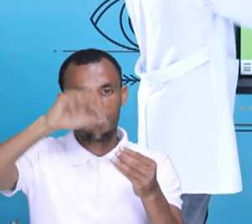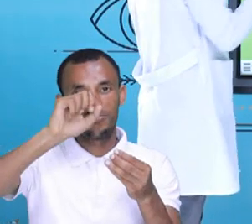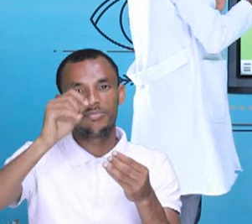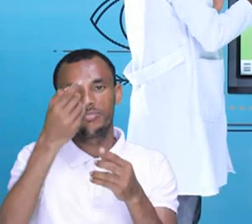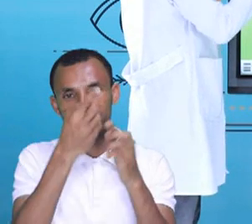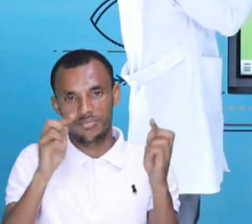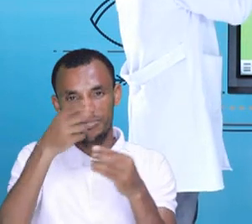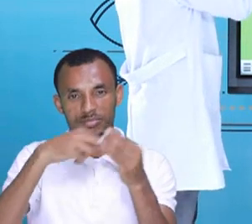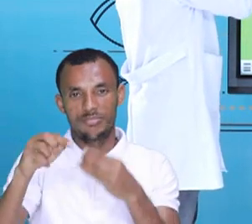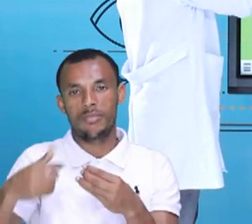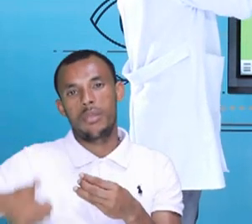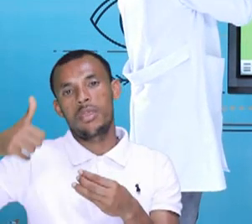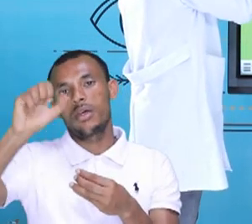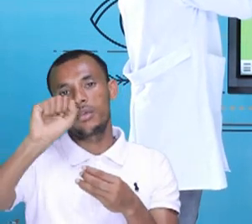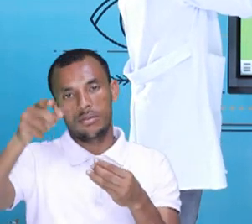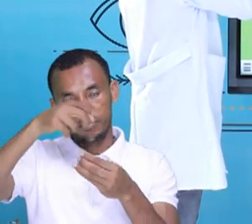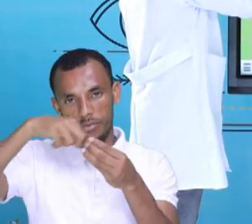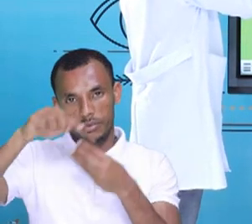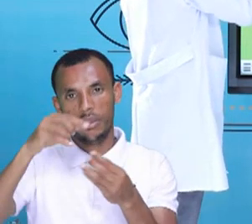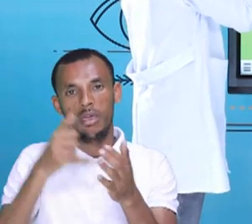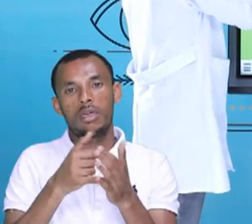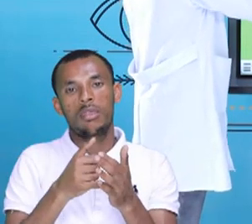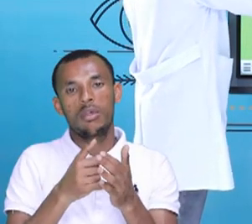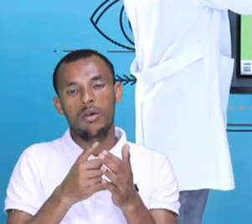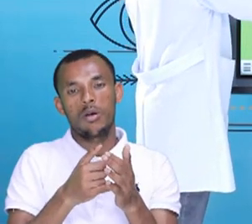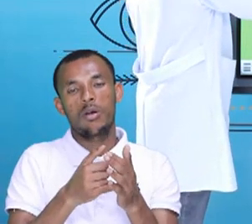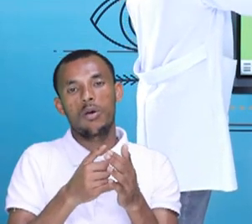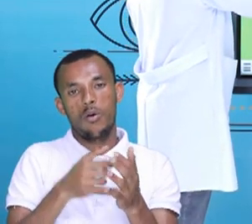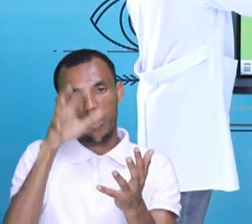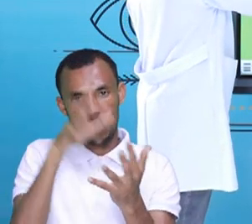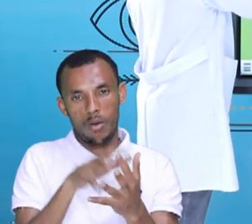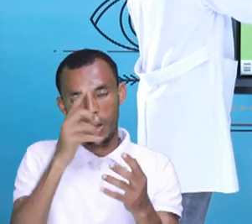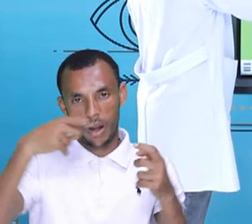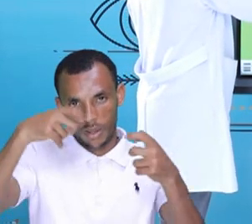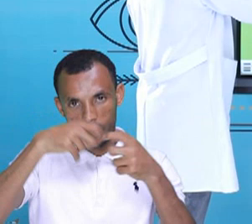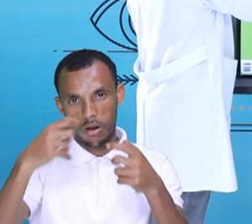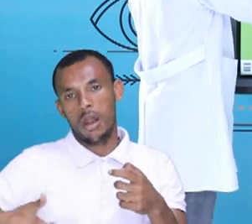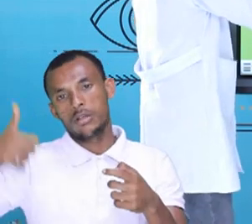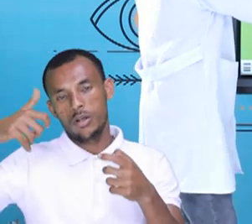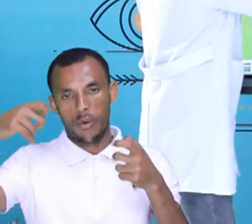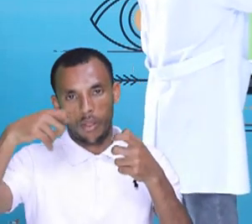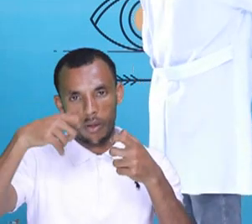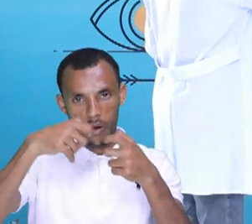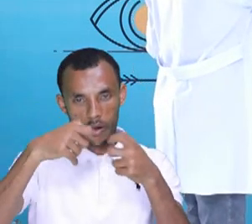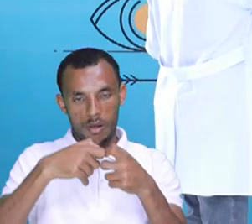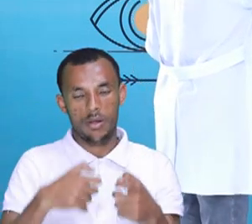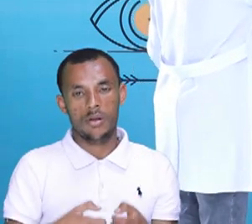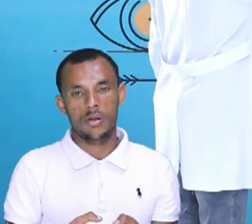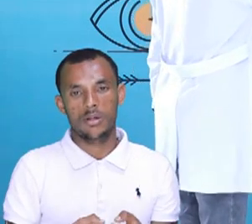one. Therefore, this spherical contains one electron, another spherical contains one electron. Between these